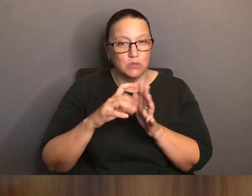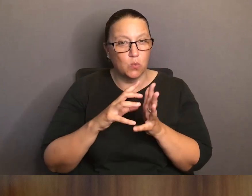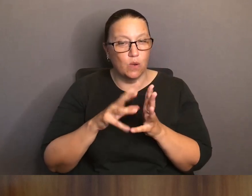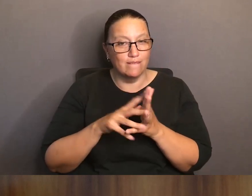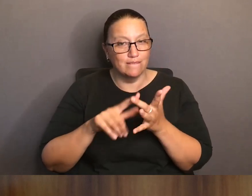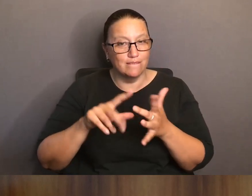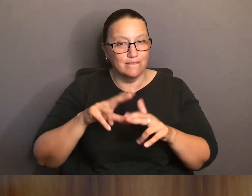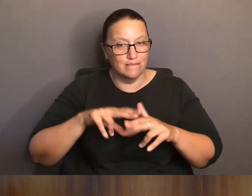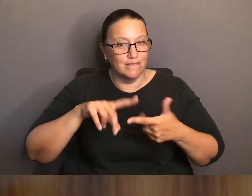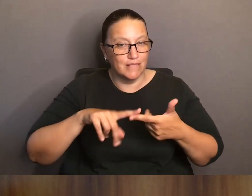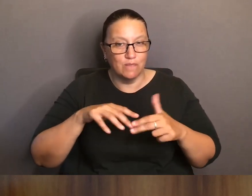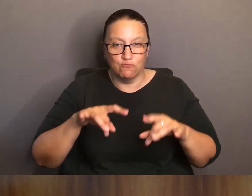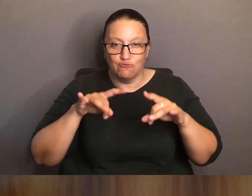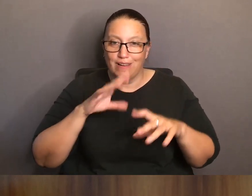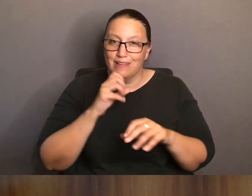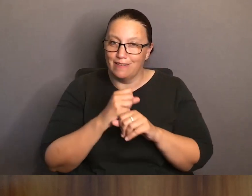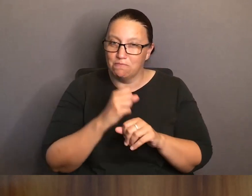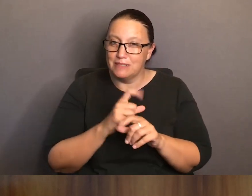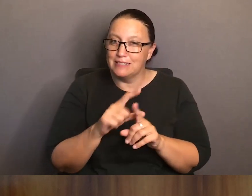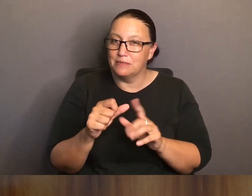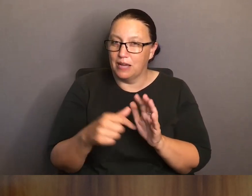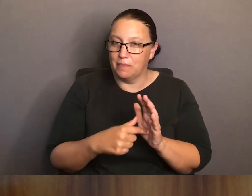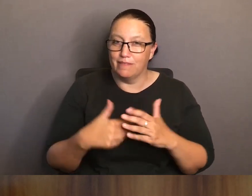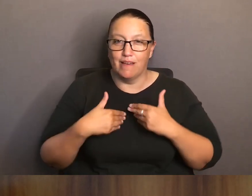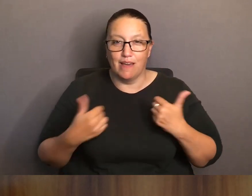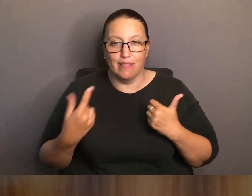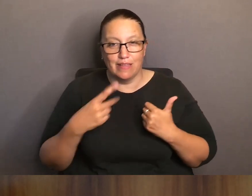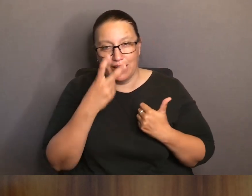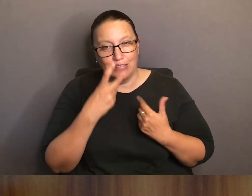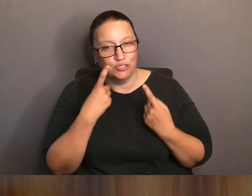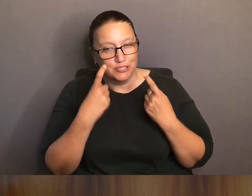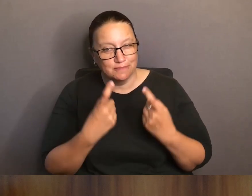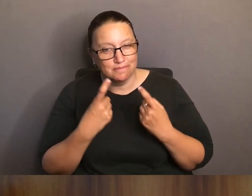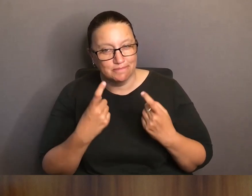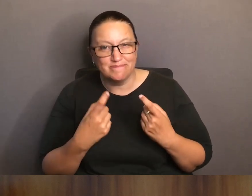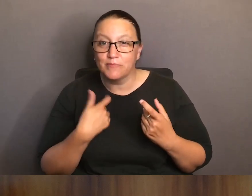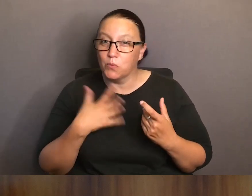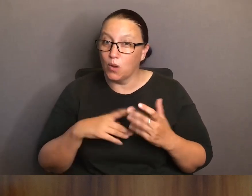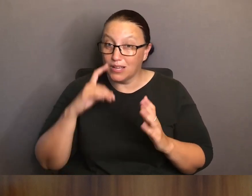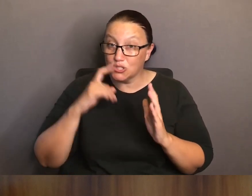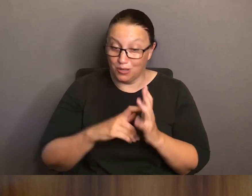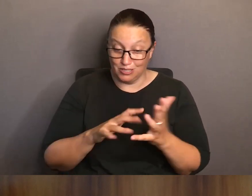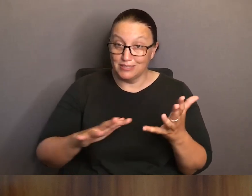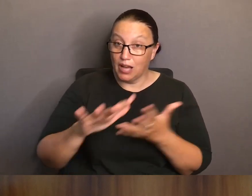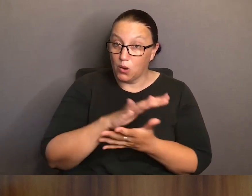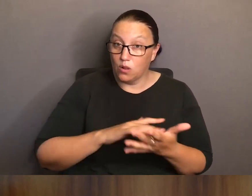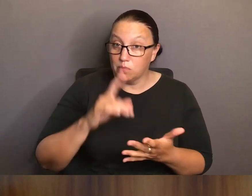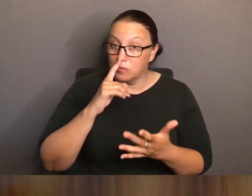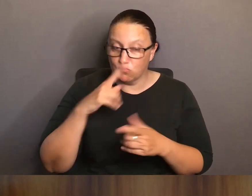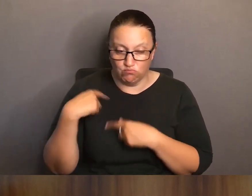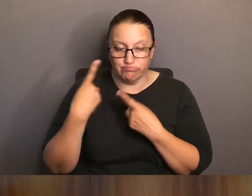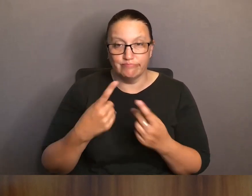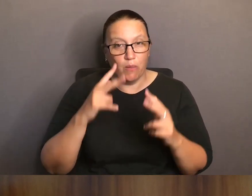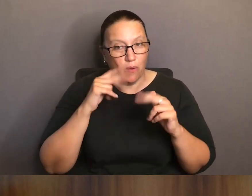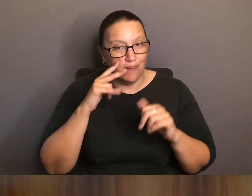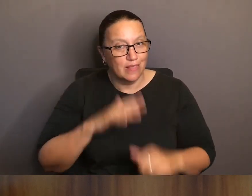and Aged Care. Before I begin, I'd like to acknowledge the Ngunnawal people as the traditional custodians of the